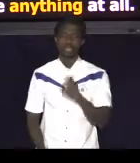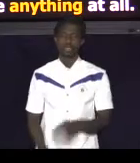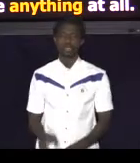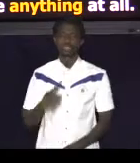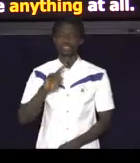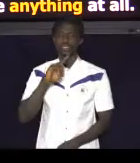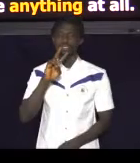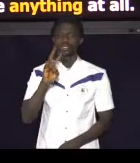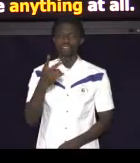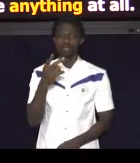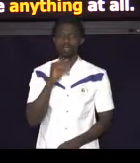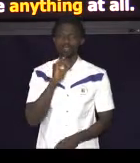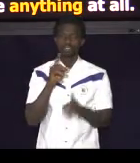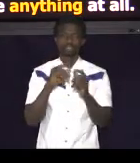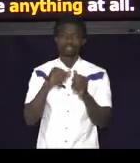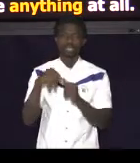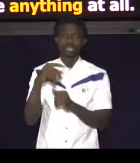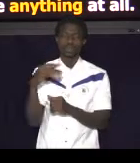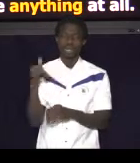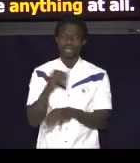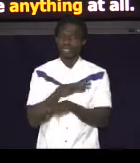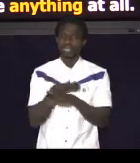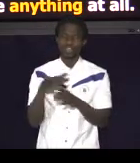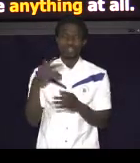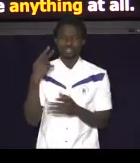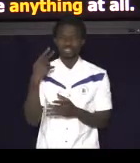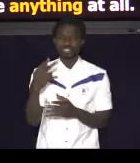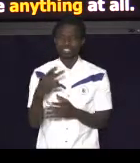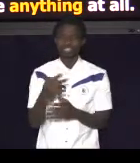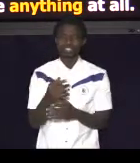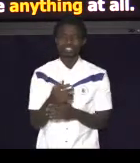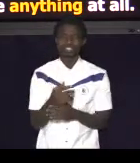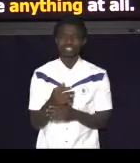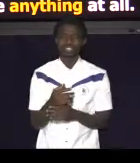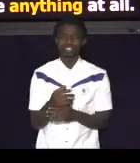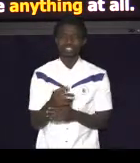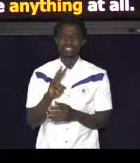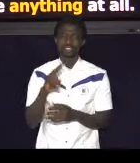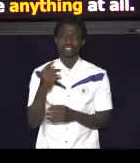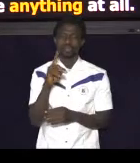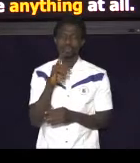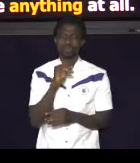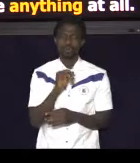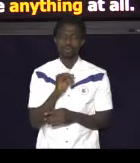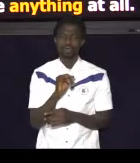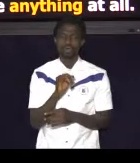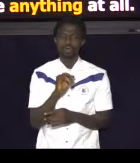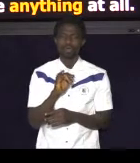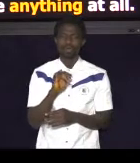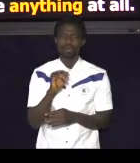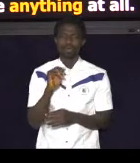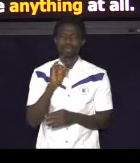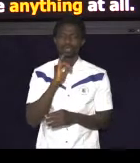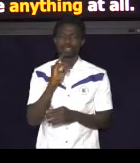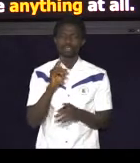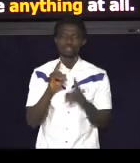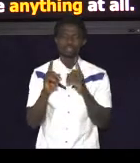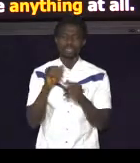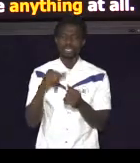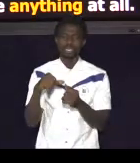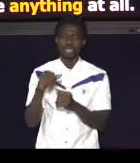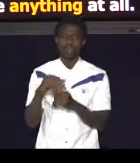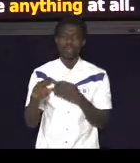The second one is talking about they didn't see the second one is talking